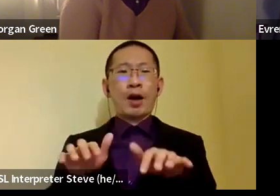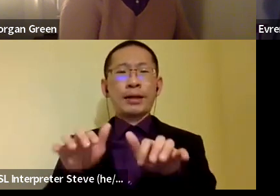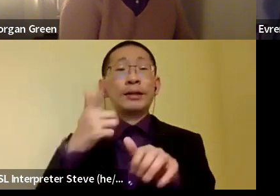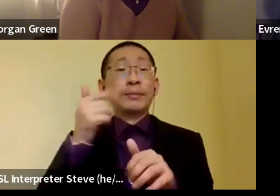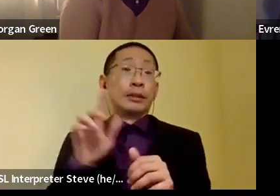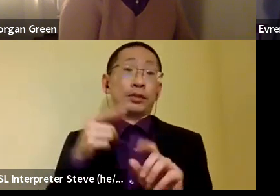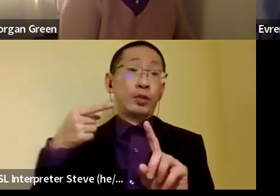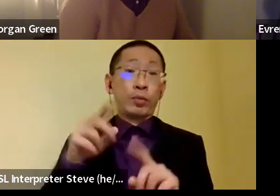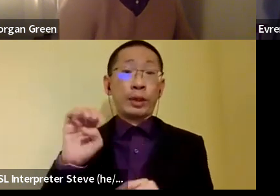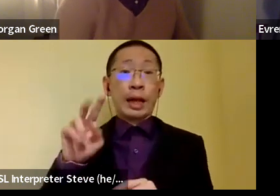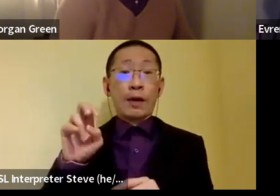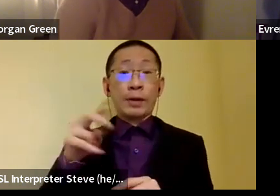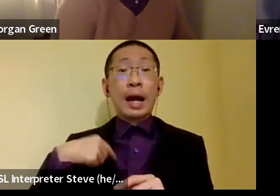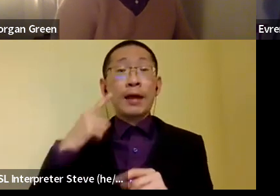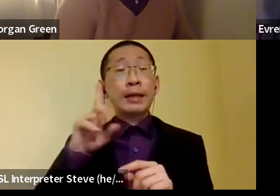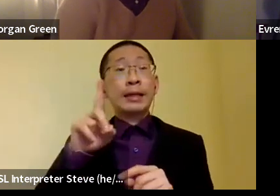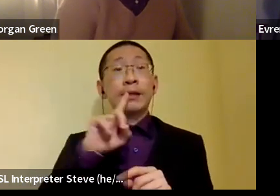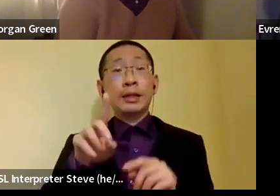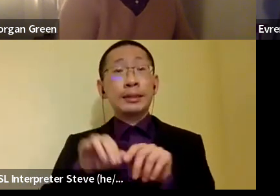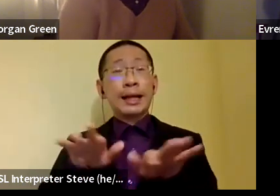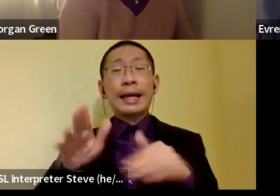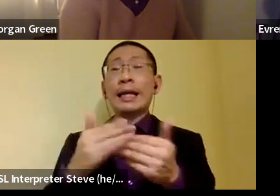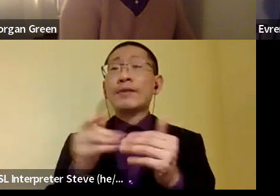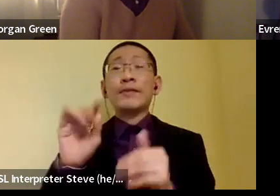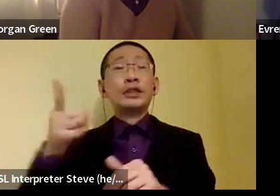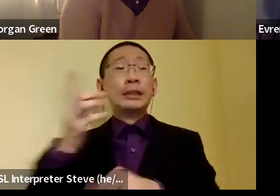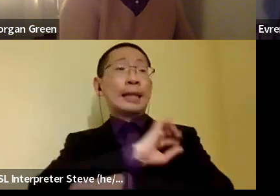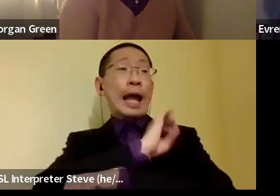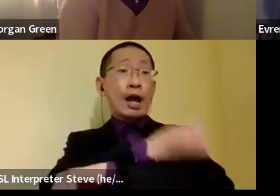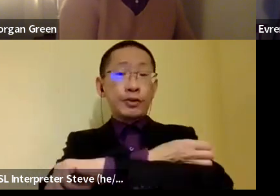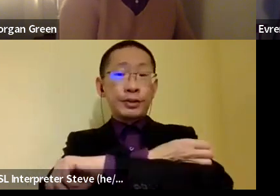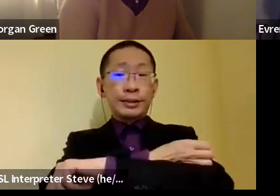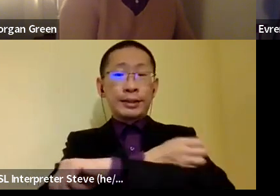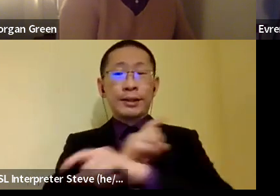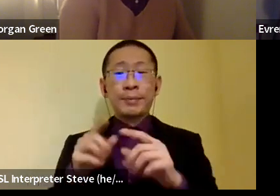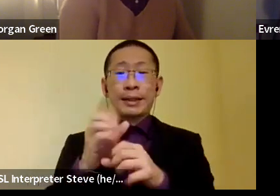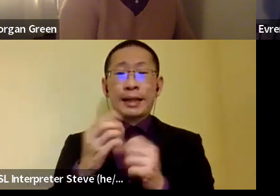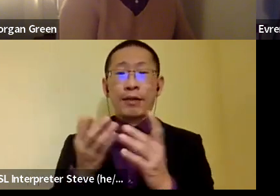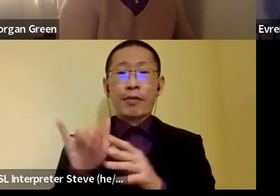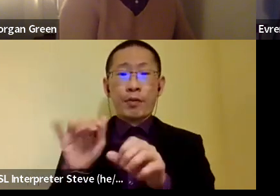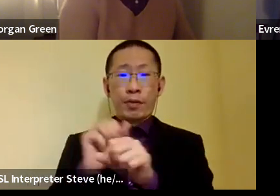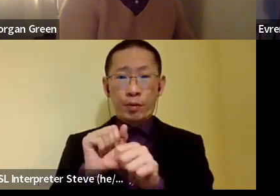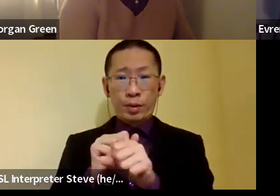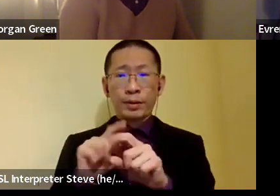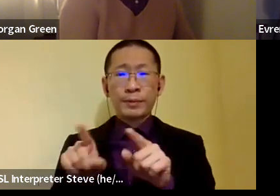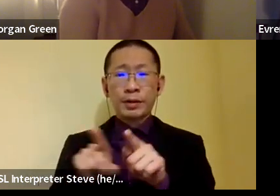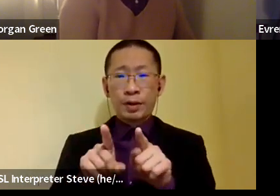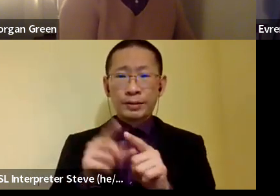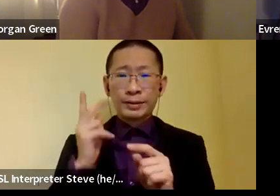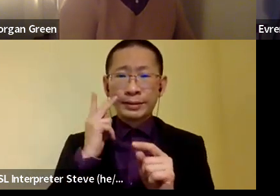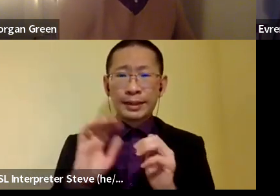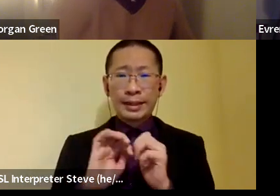Because to your point, Evren, I think it does trickle down, even if it's only energetic, and they receive it through the work, but also seeing, you know,